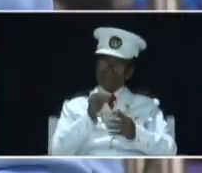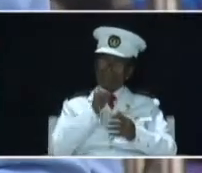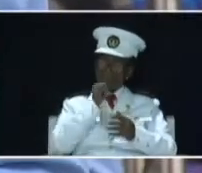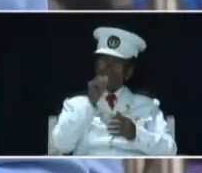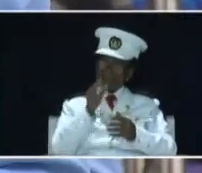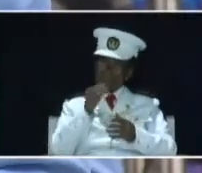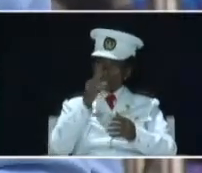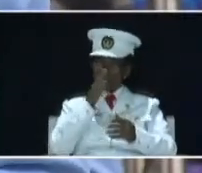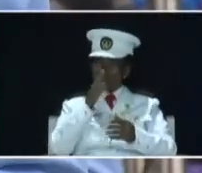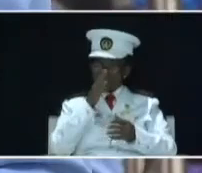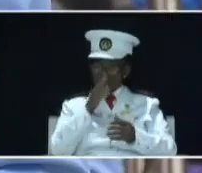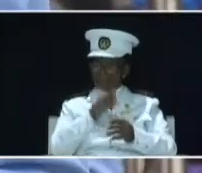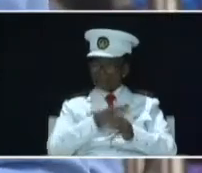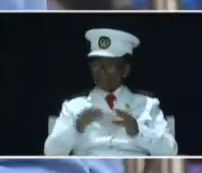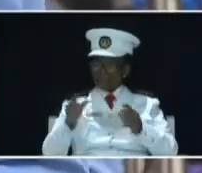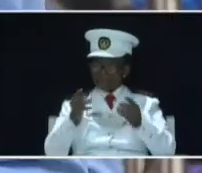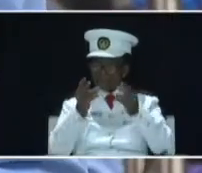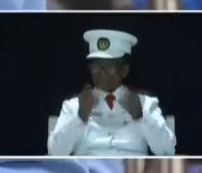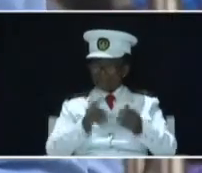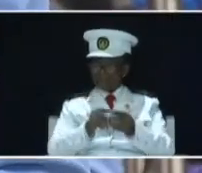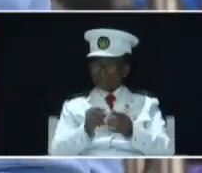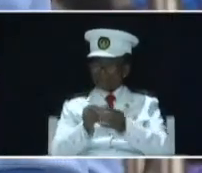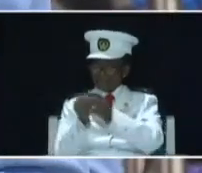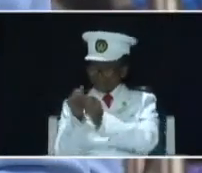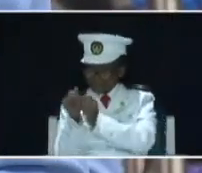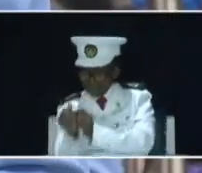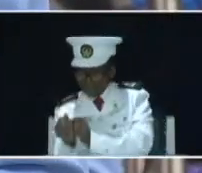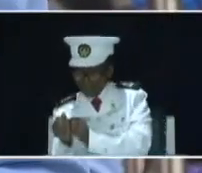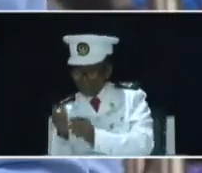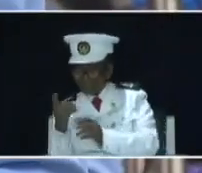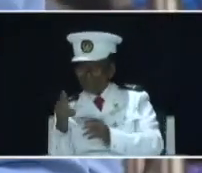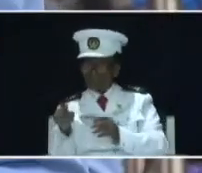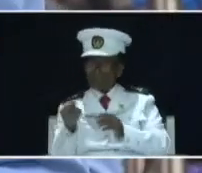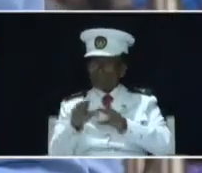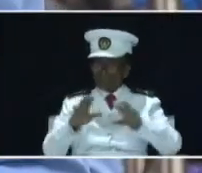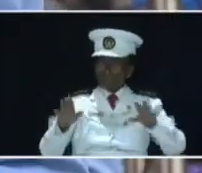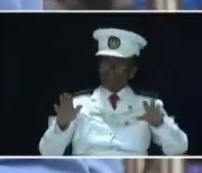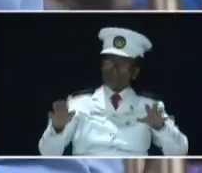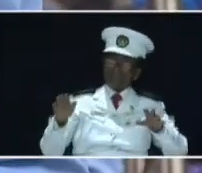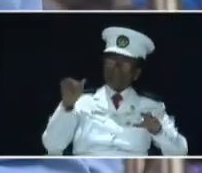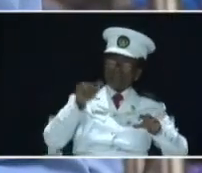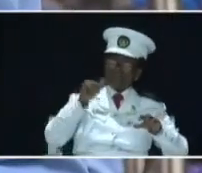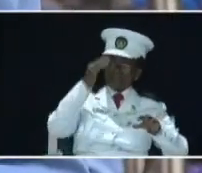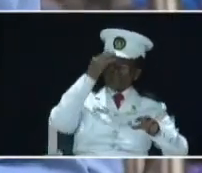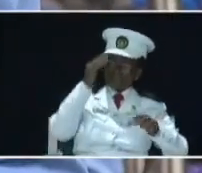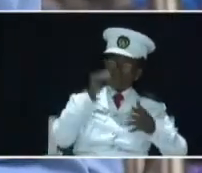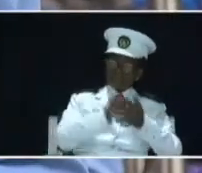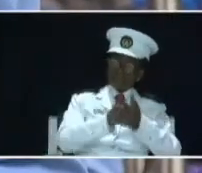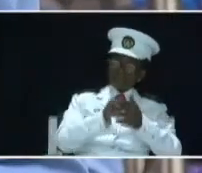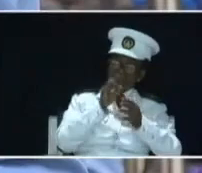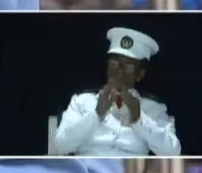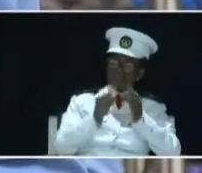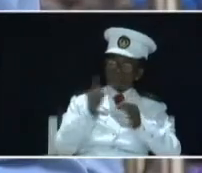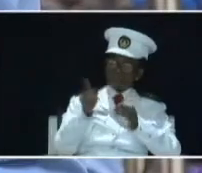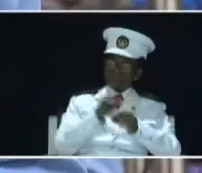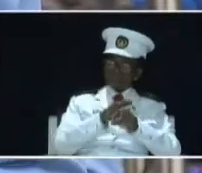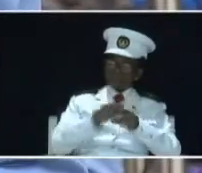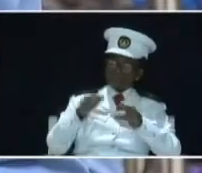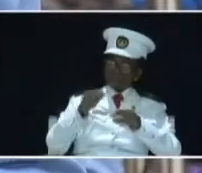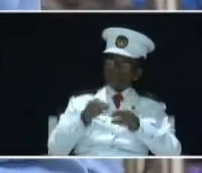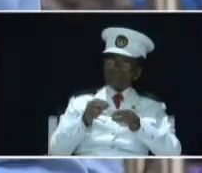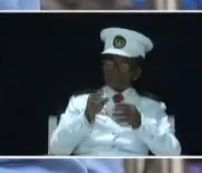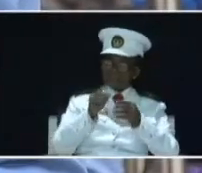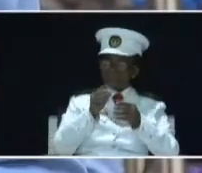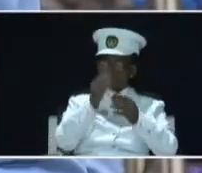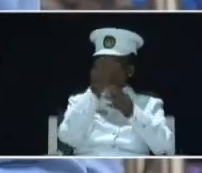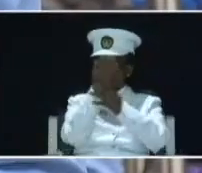Because as they are caning the children, they are feeling the pain. And yet they know that if you don't handle your child very well, the child